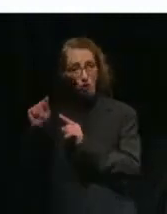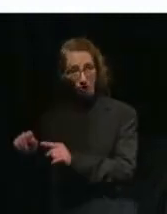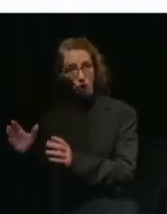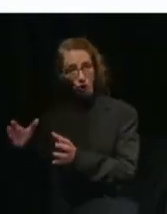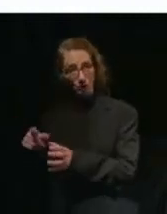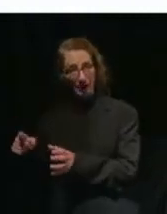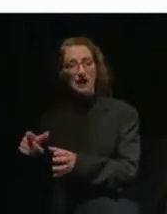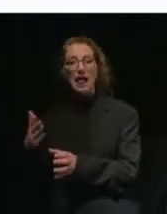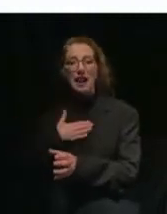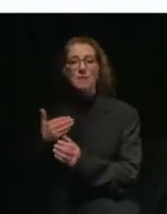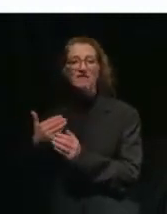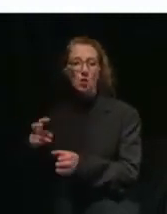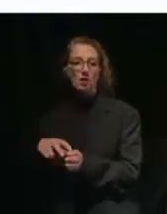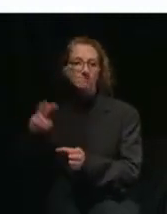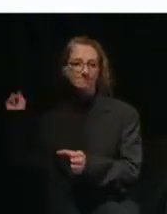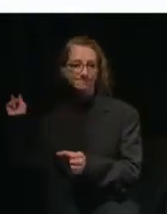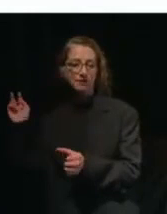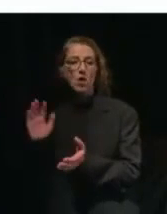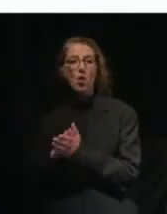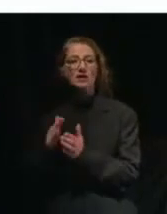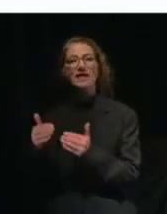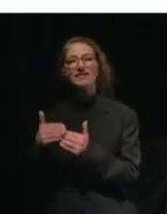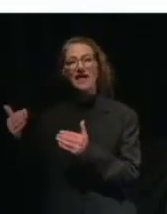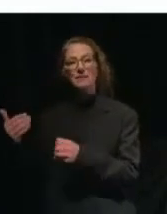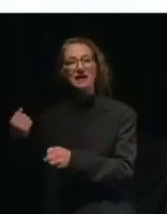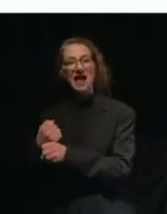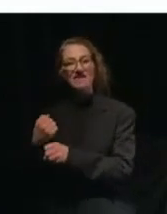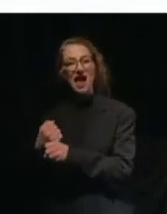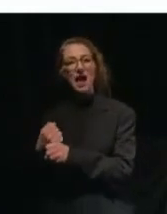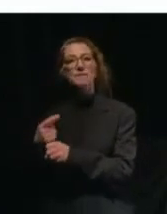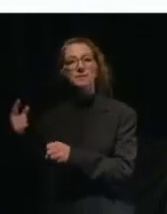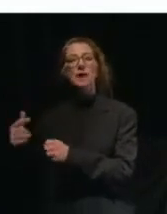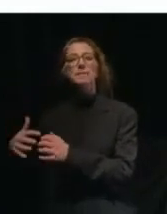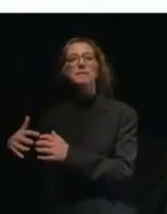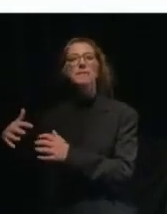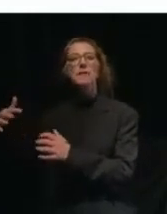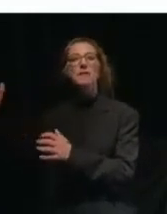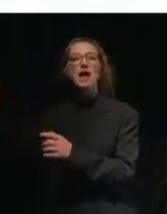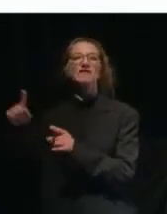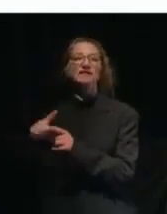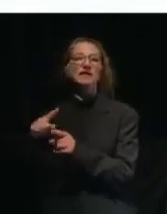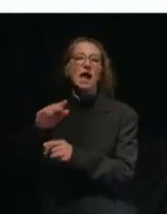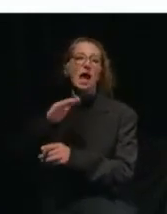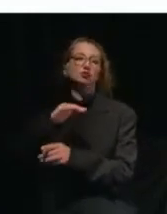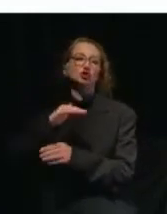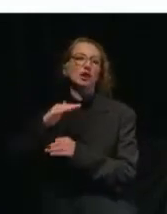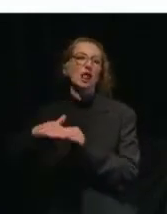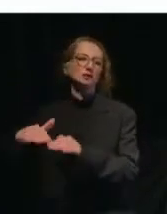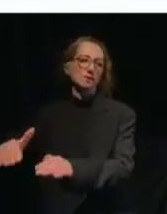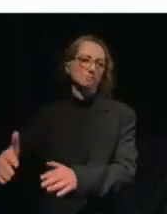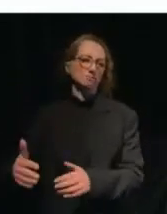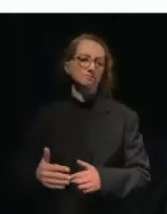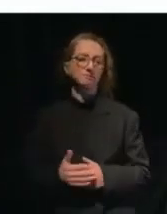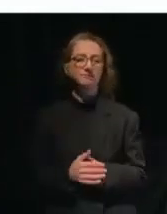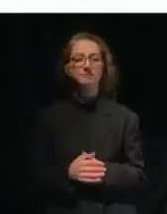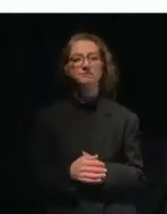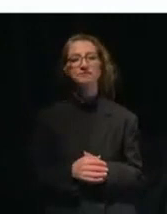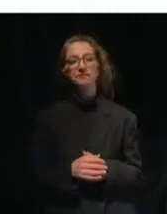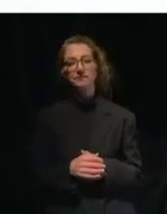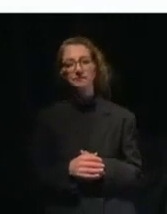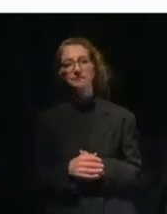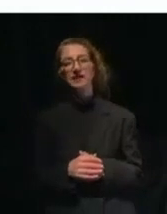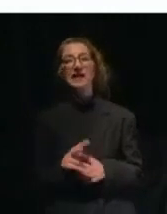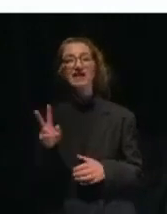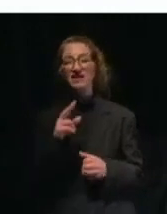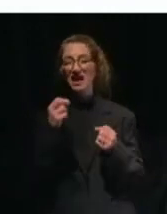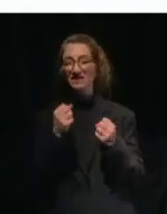of loyalty, and those who are concerned are more concerned with figuring out an exit or expanding their secondary